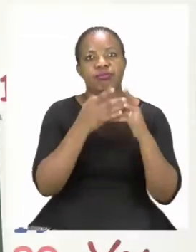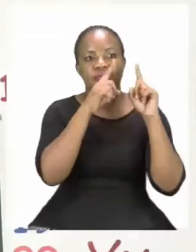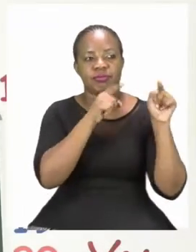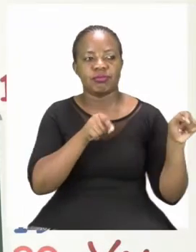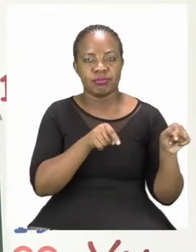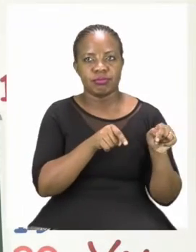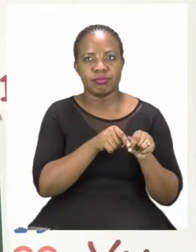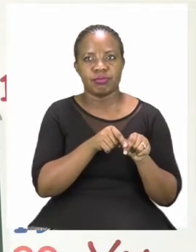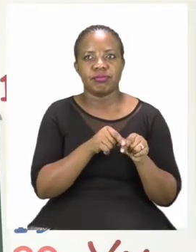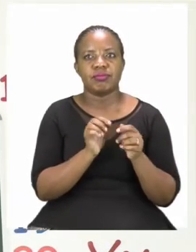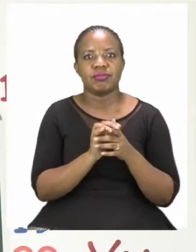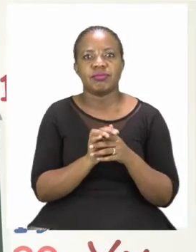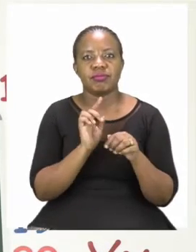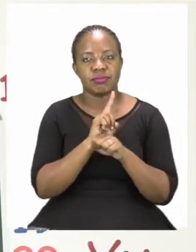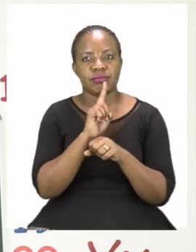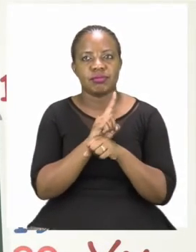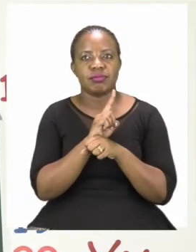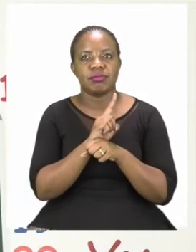languages.